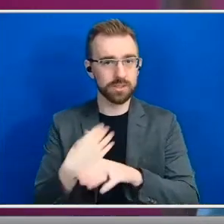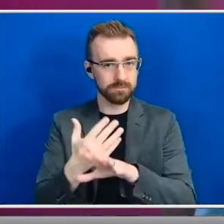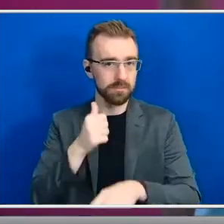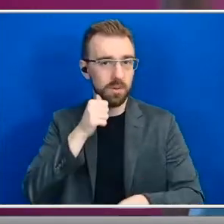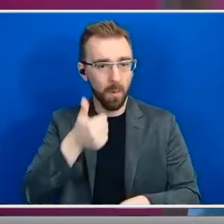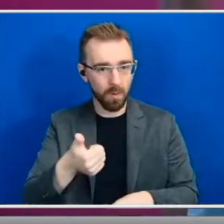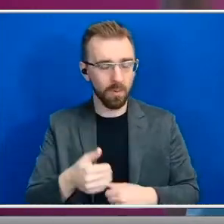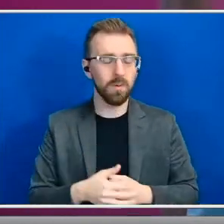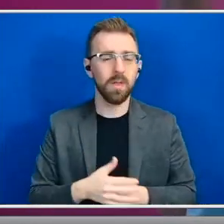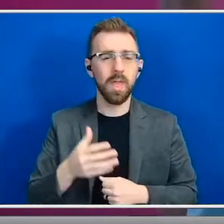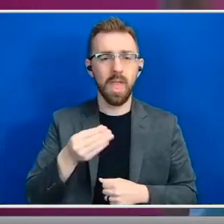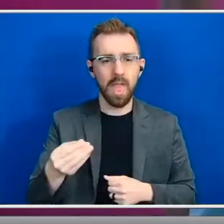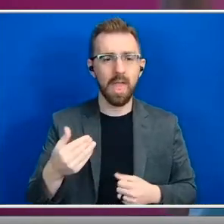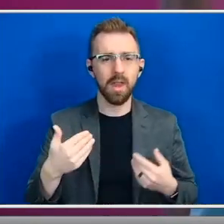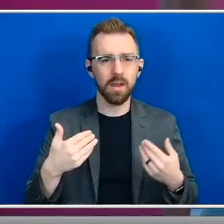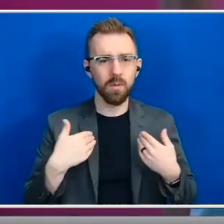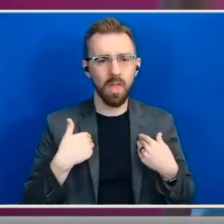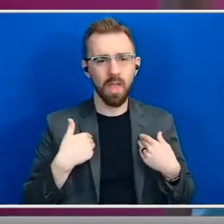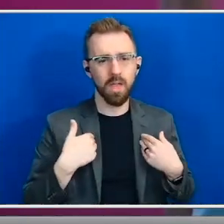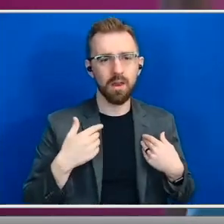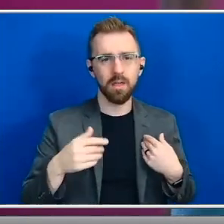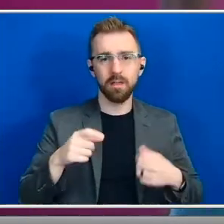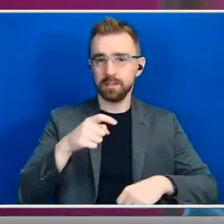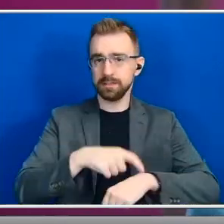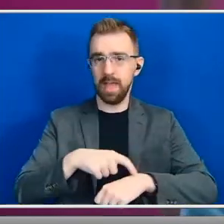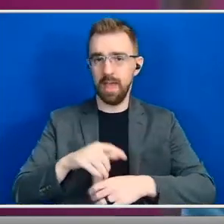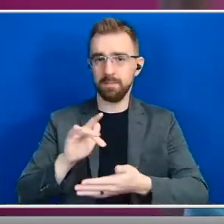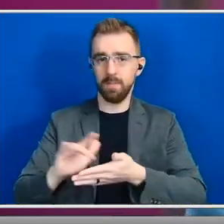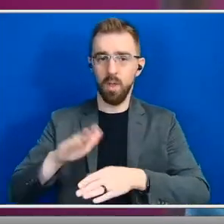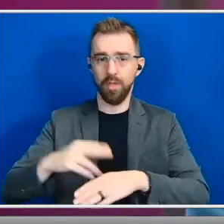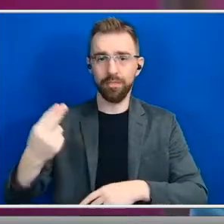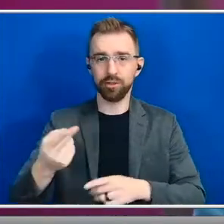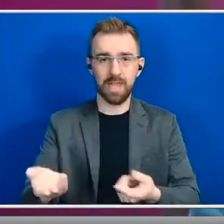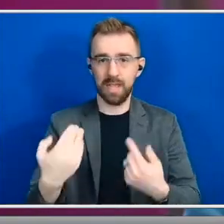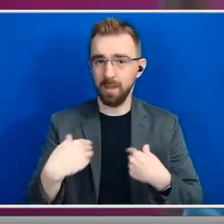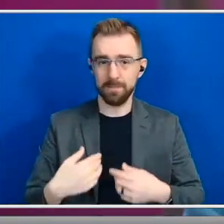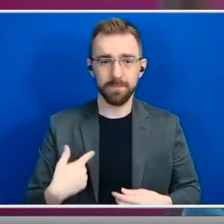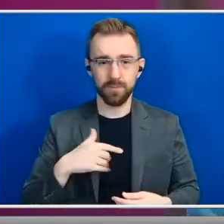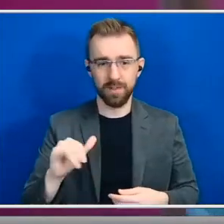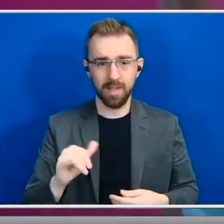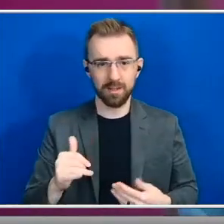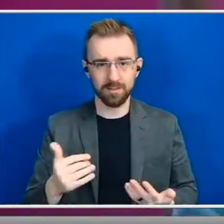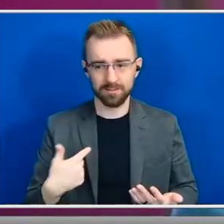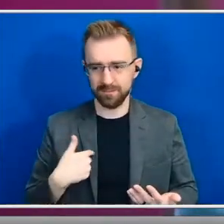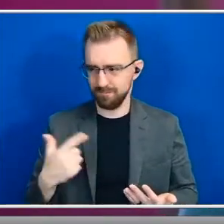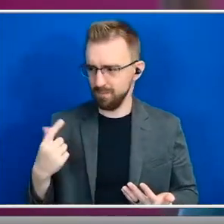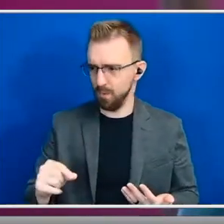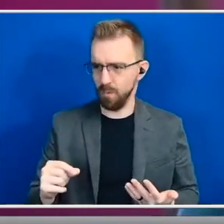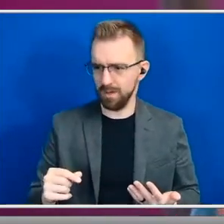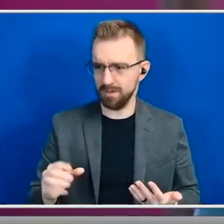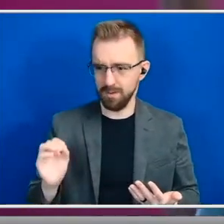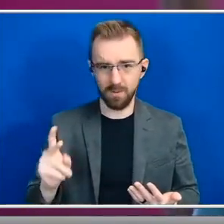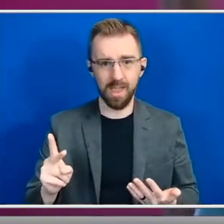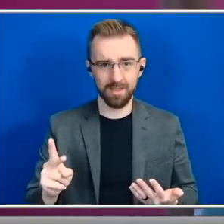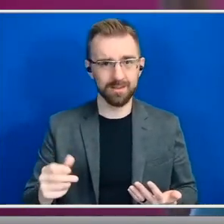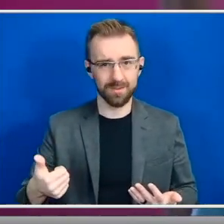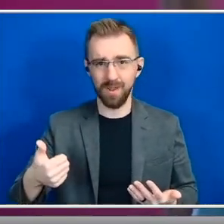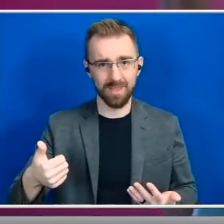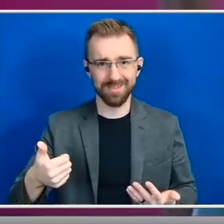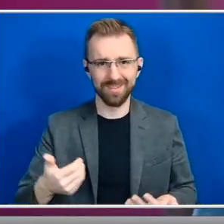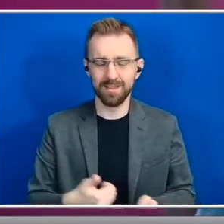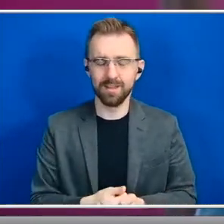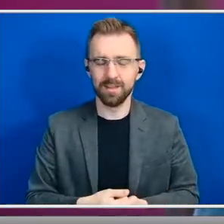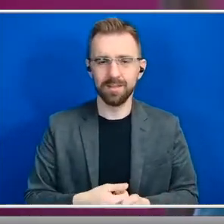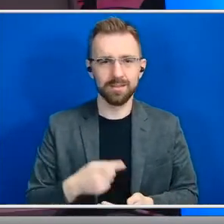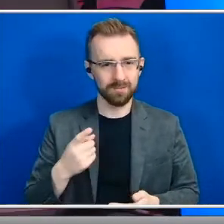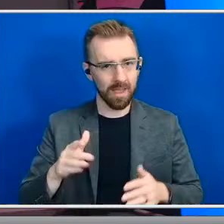got a slot for you on Thursday to come in. And we're like going, okay. But how he great. said, It was all done.